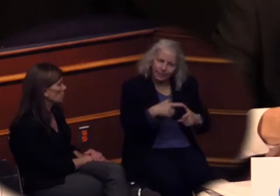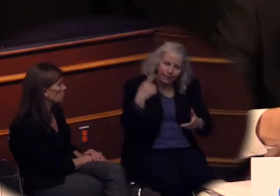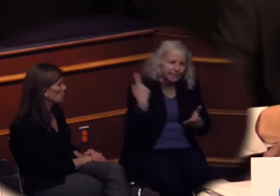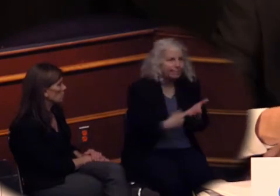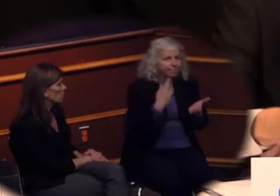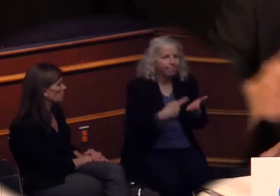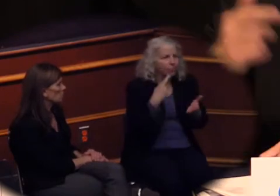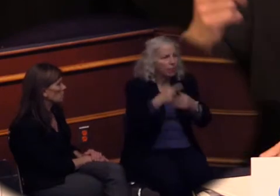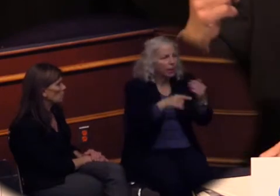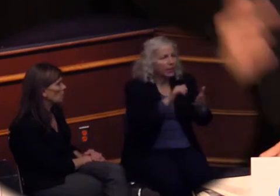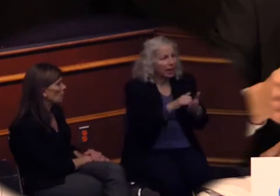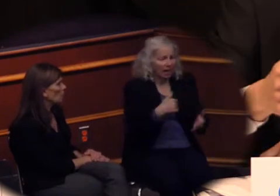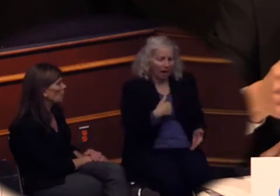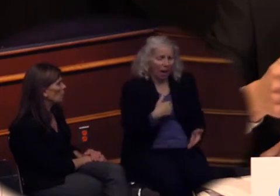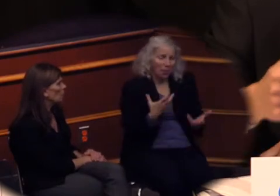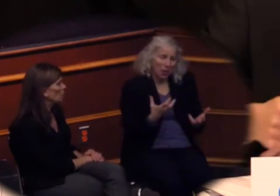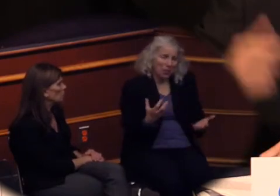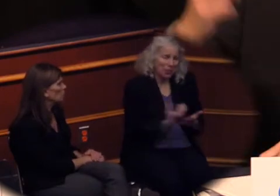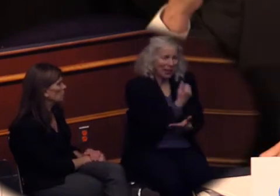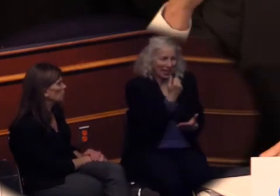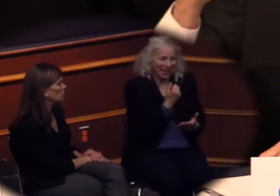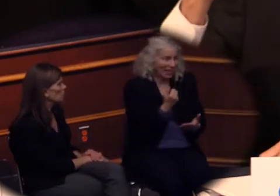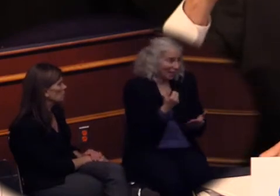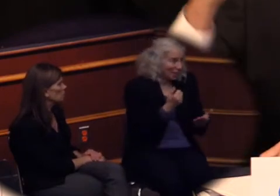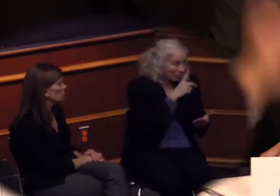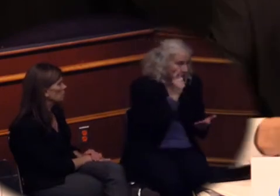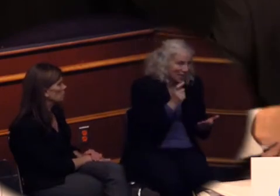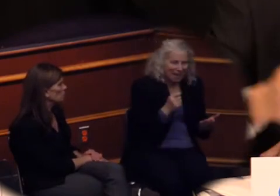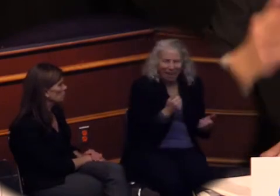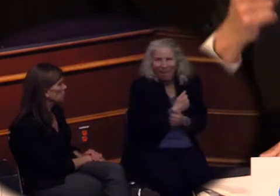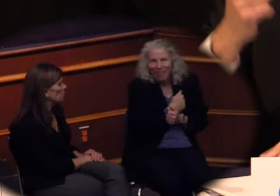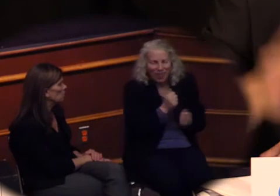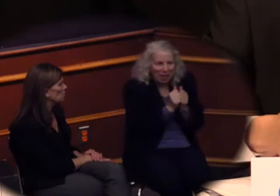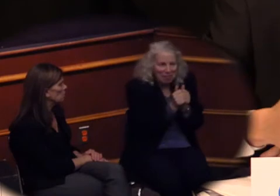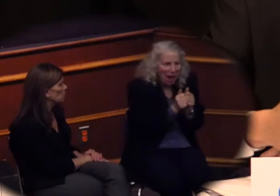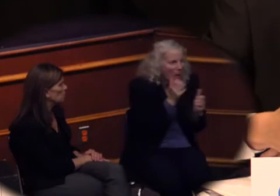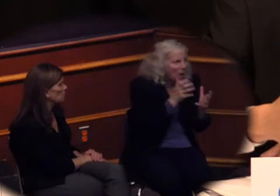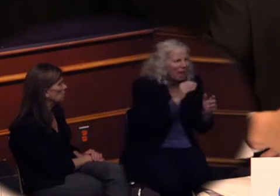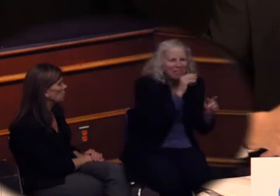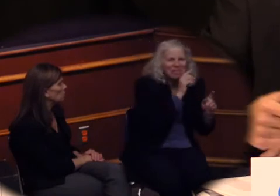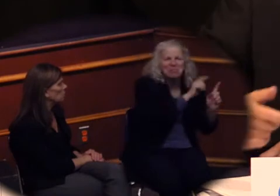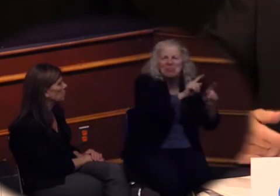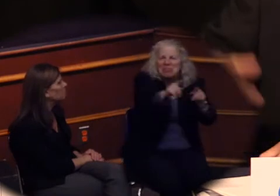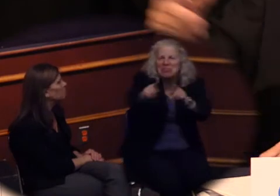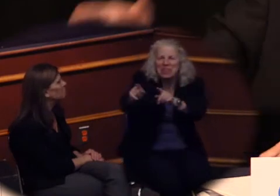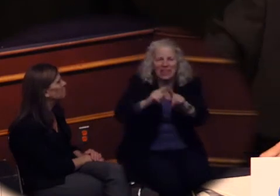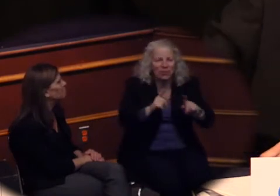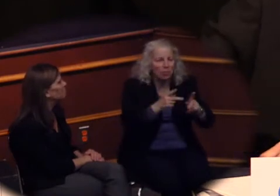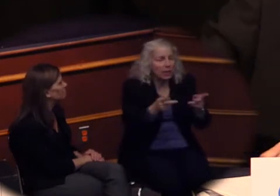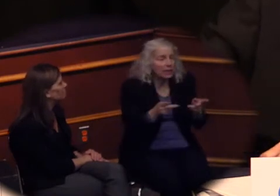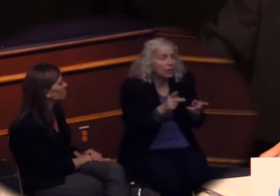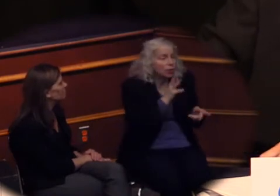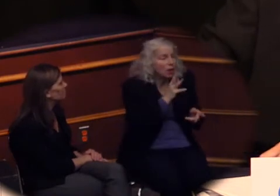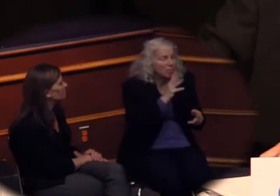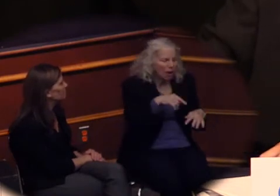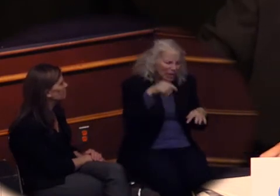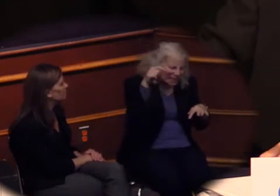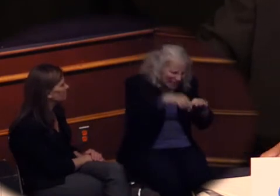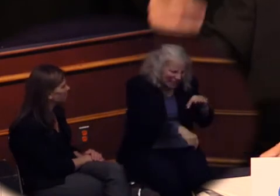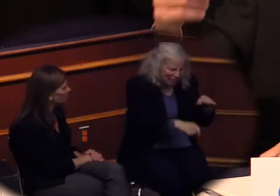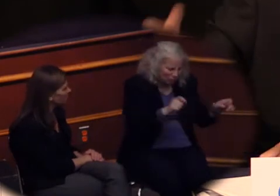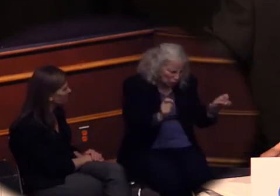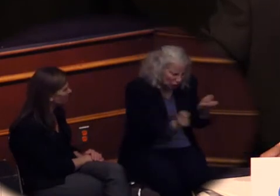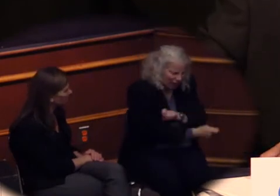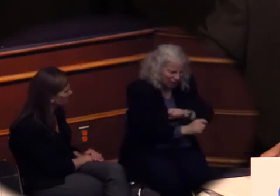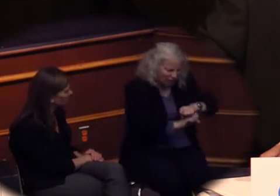forward to winning this race because I love campaigning and I want to go around the state and make the case for these deep changes, including revenue increases,